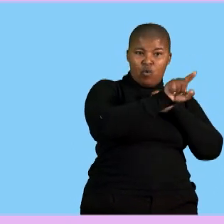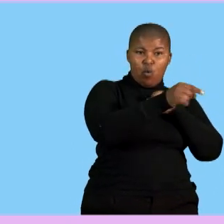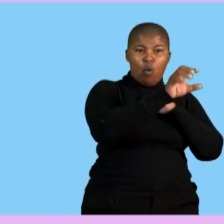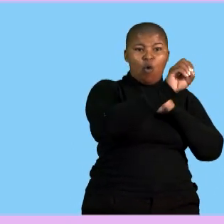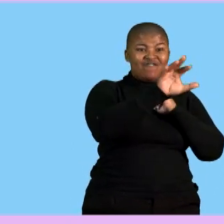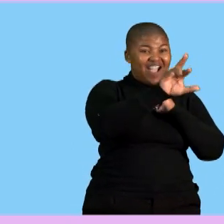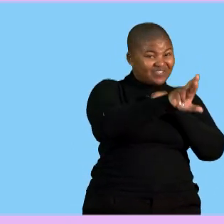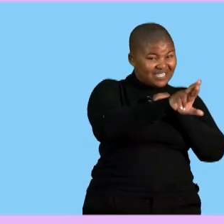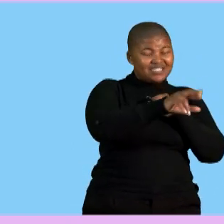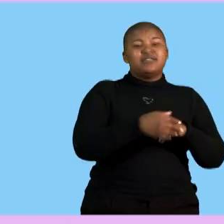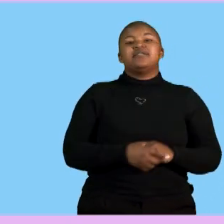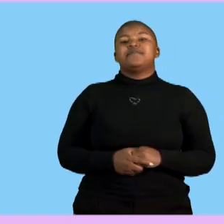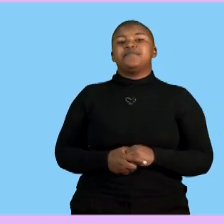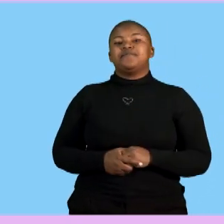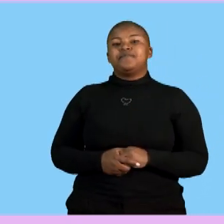11 rand 5 cents.